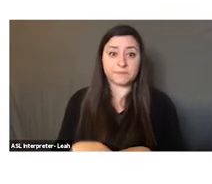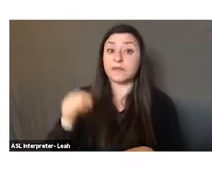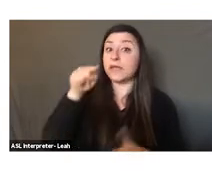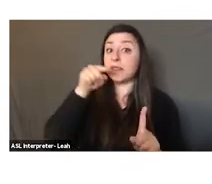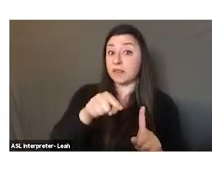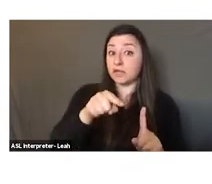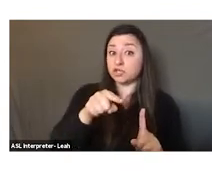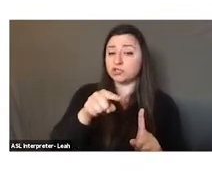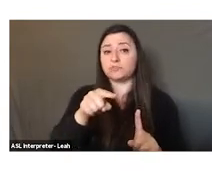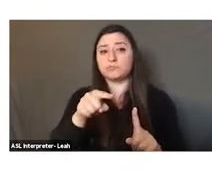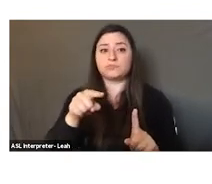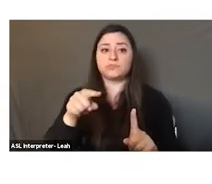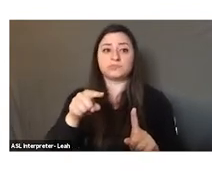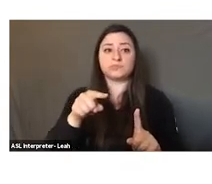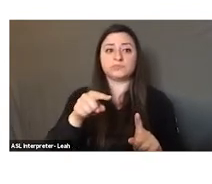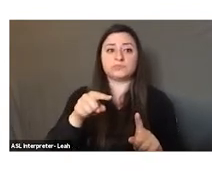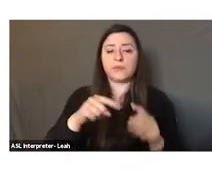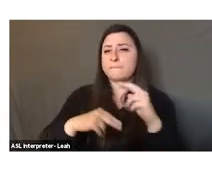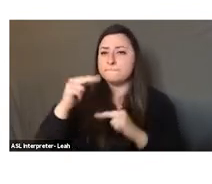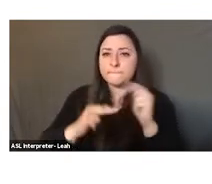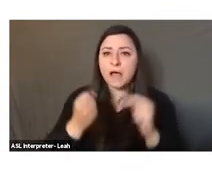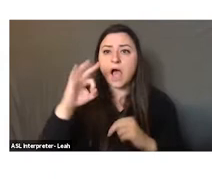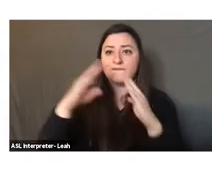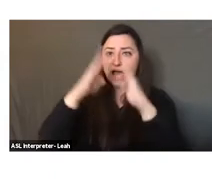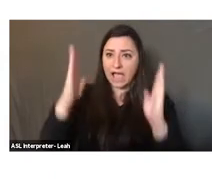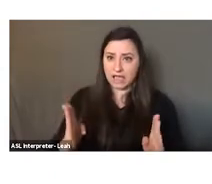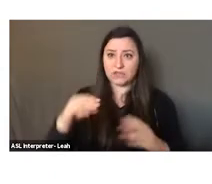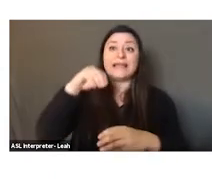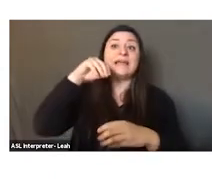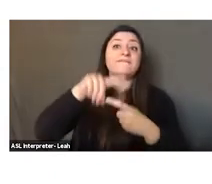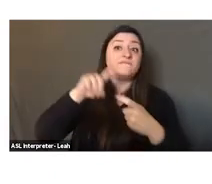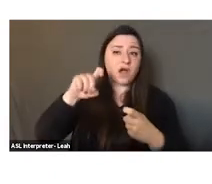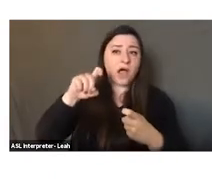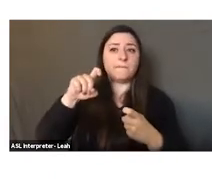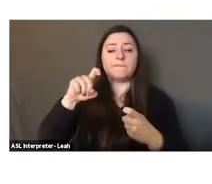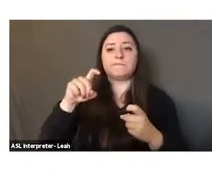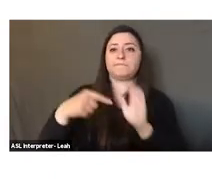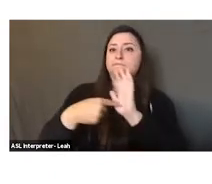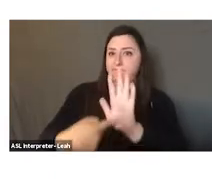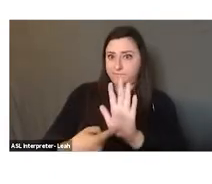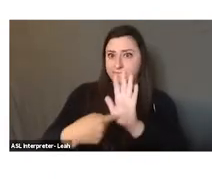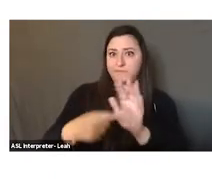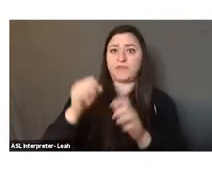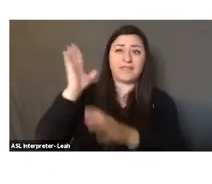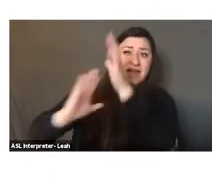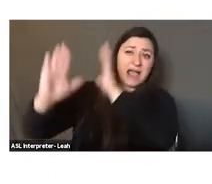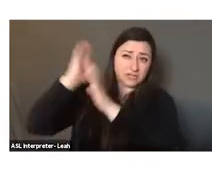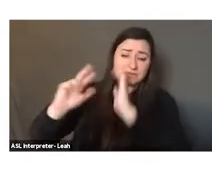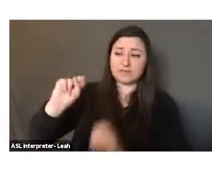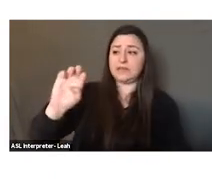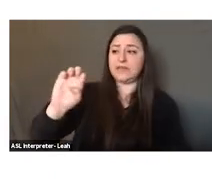reconstruction of a house in a neolithic village. There is a magnificent archaeological